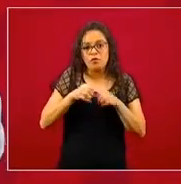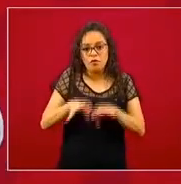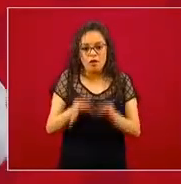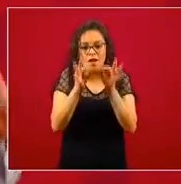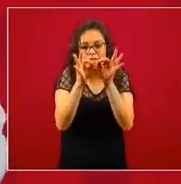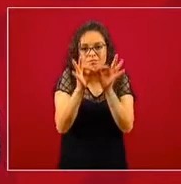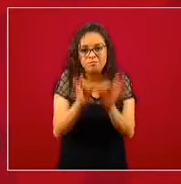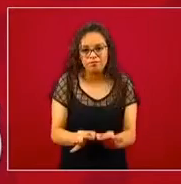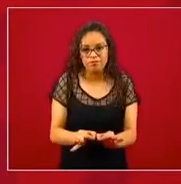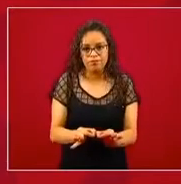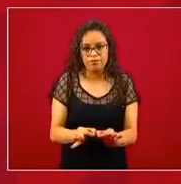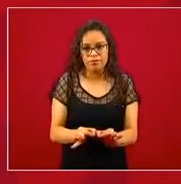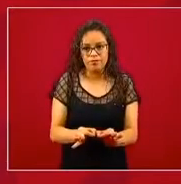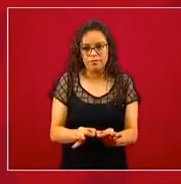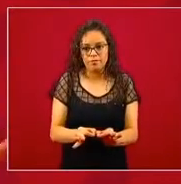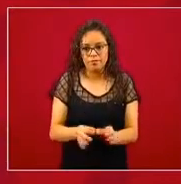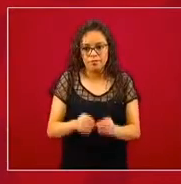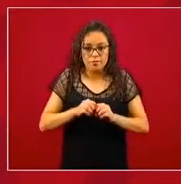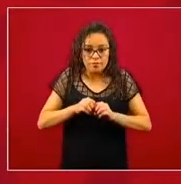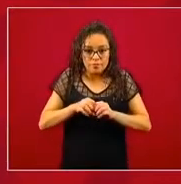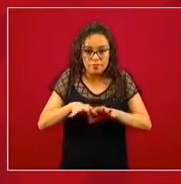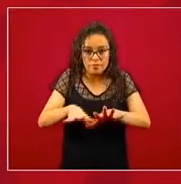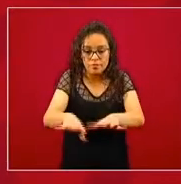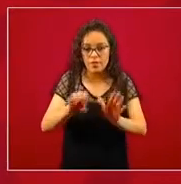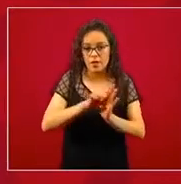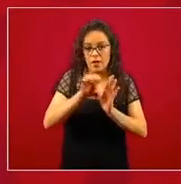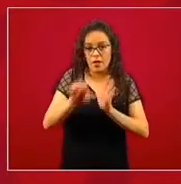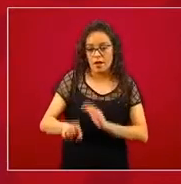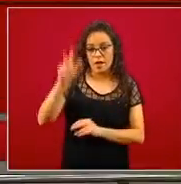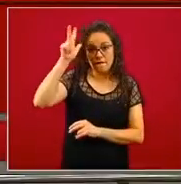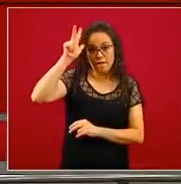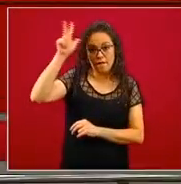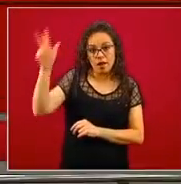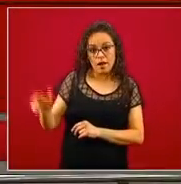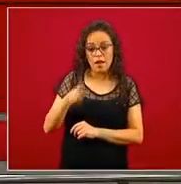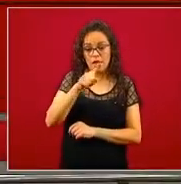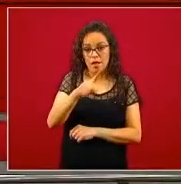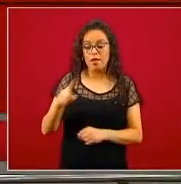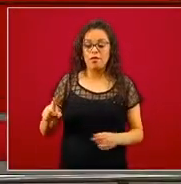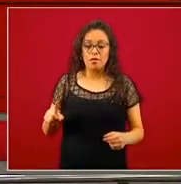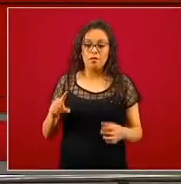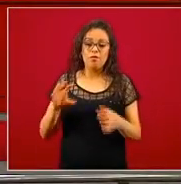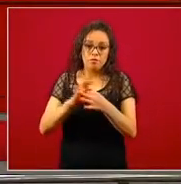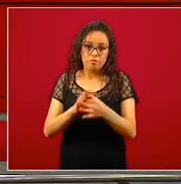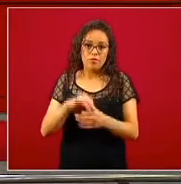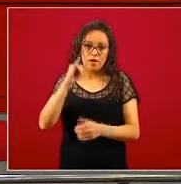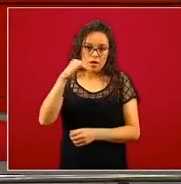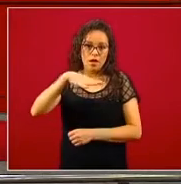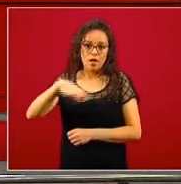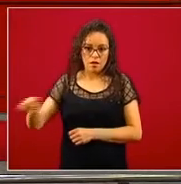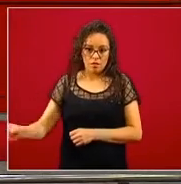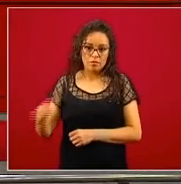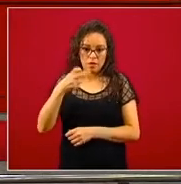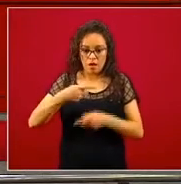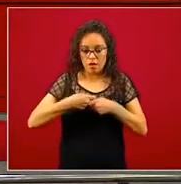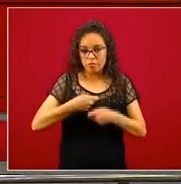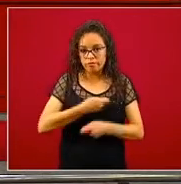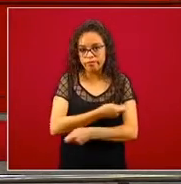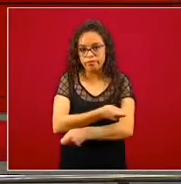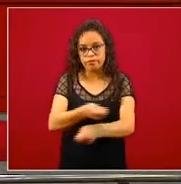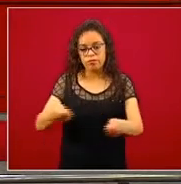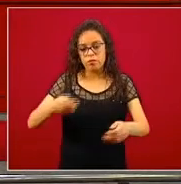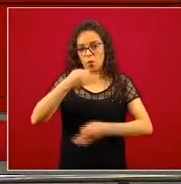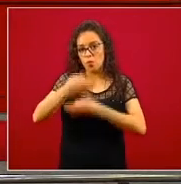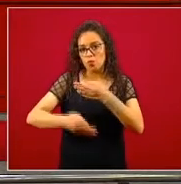This is a very frequent question. It is very important to know that those protesters are in their full right. That is